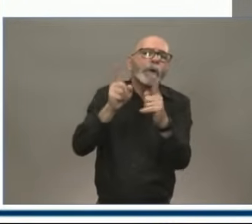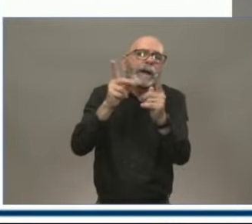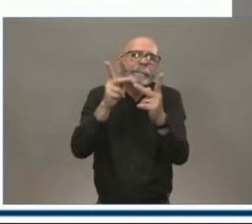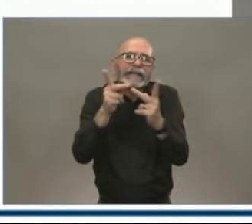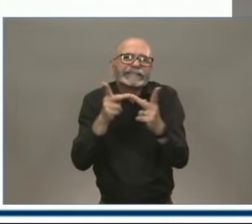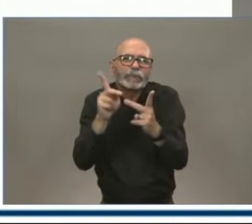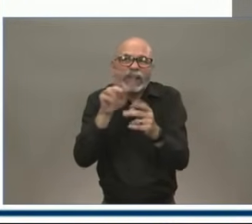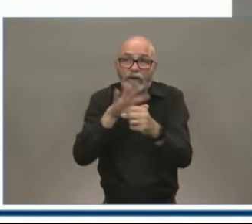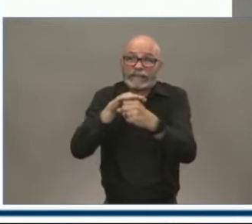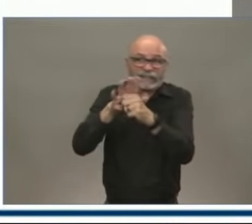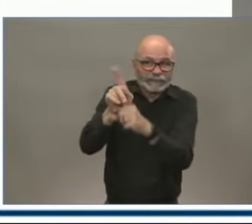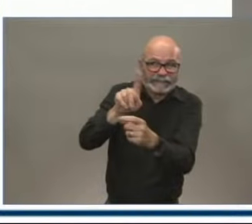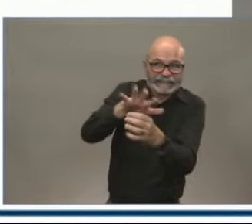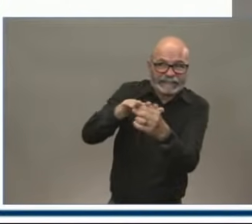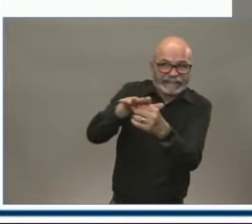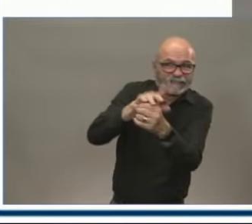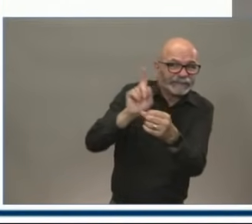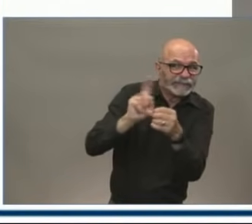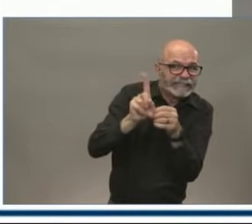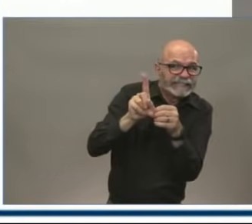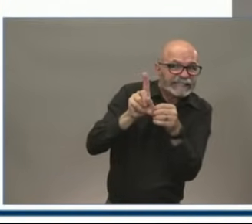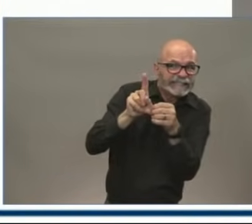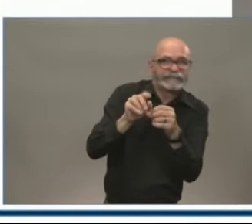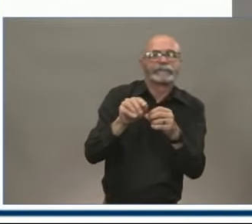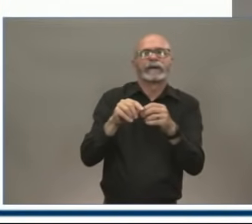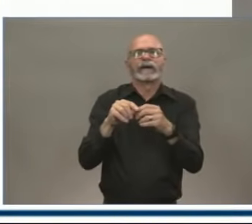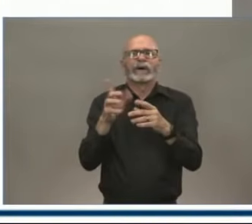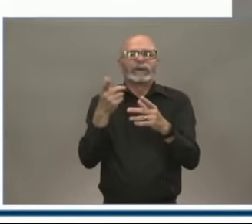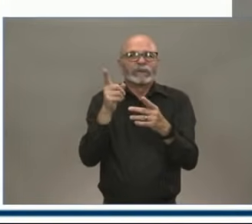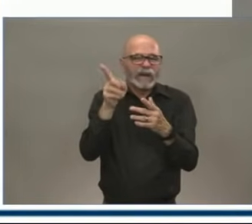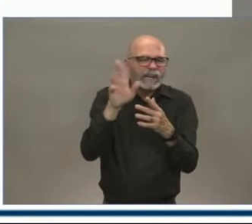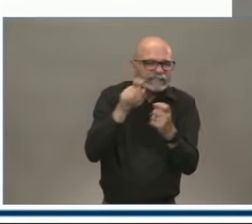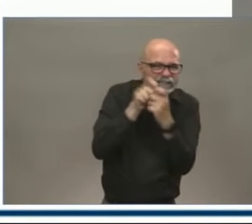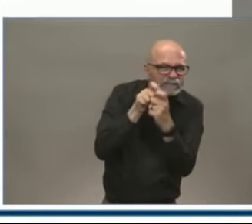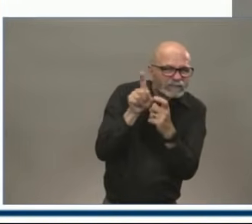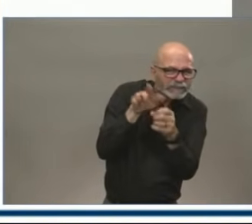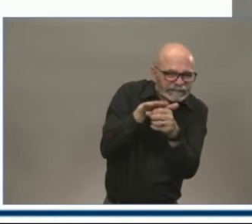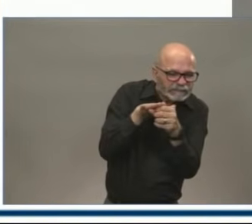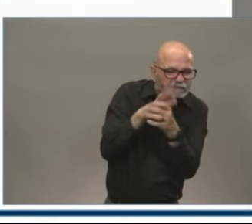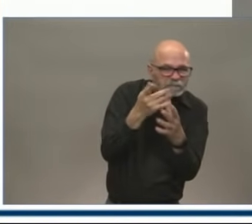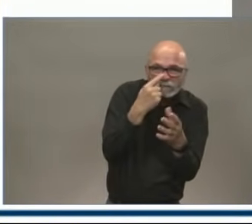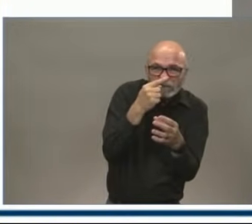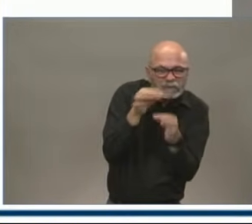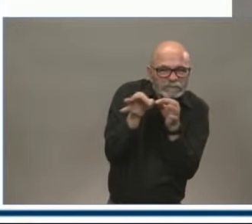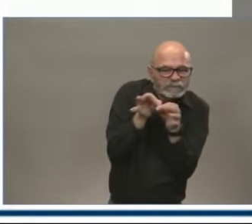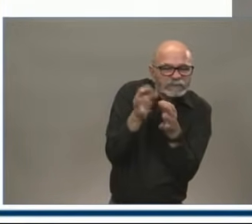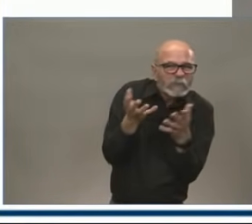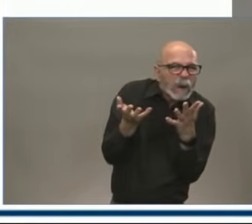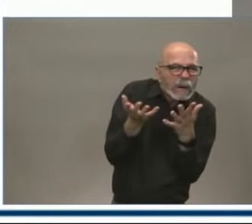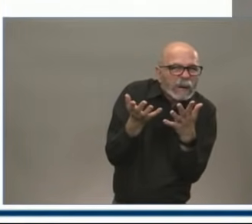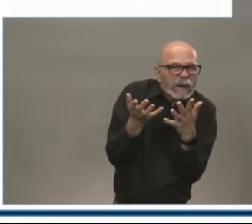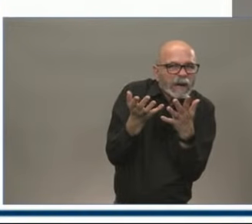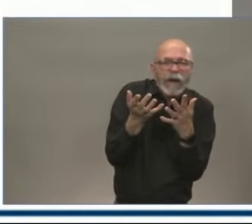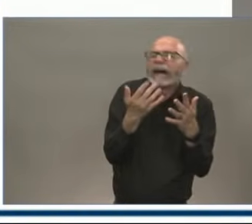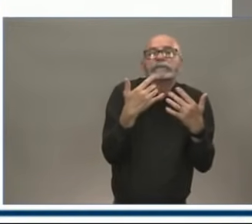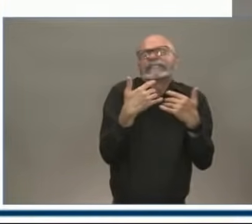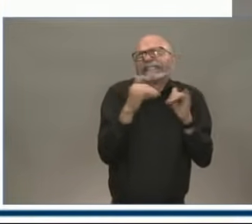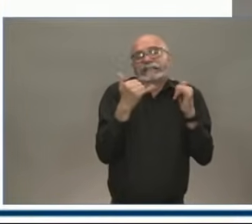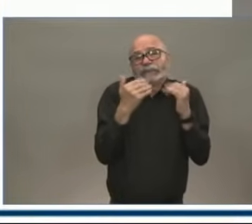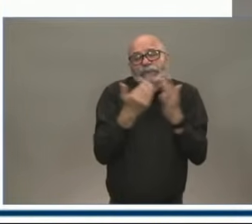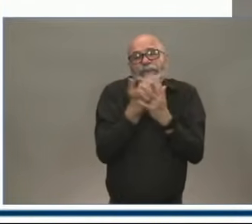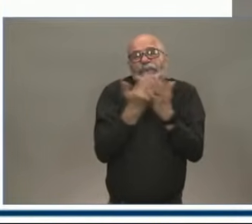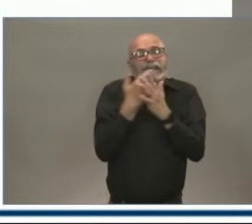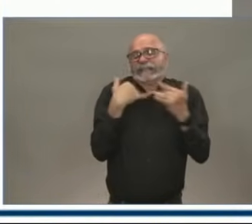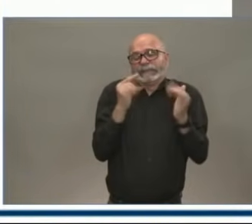expertise, because the real question is, well, what is this really telling us? So it's just one line of research, as with COVID, that has